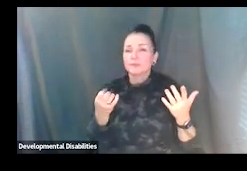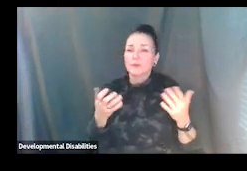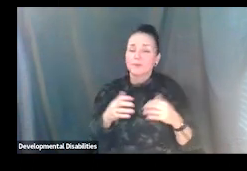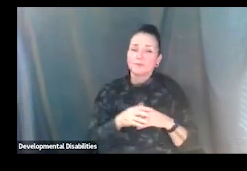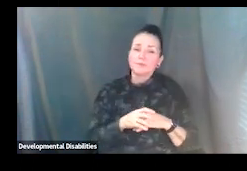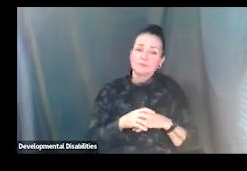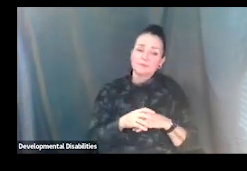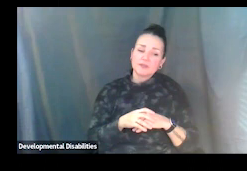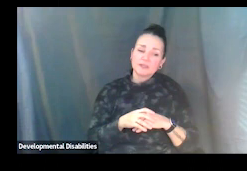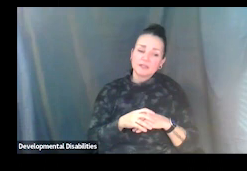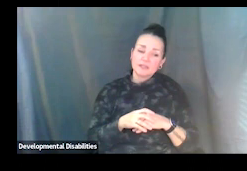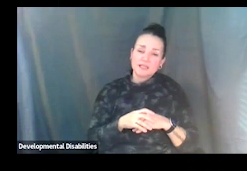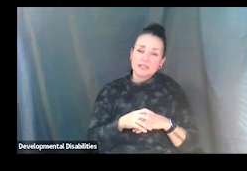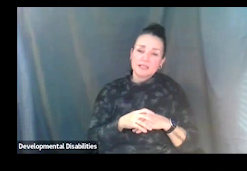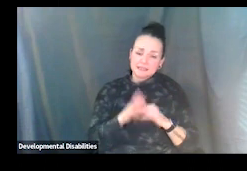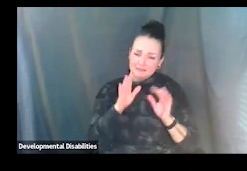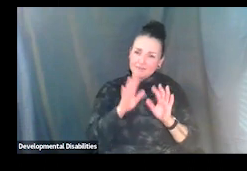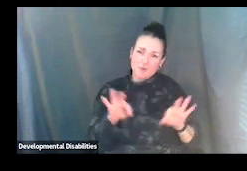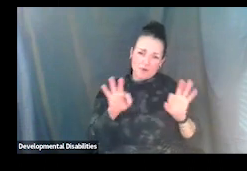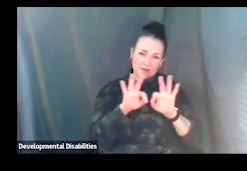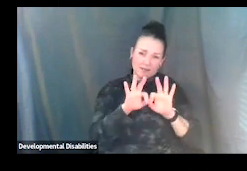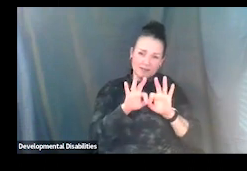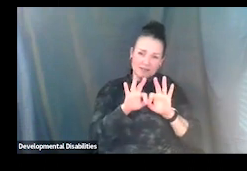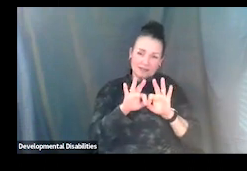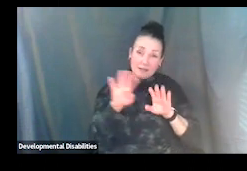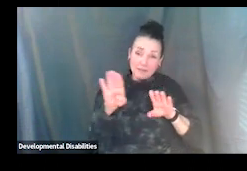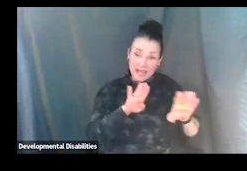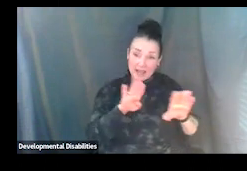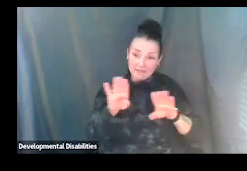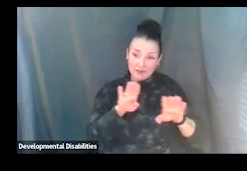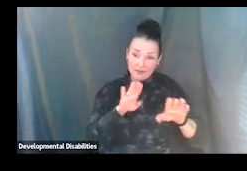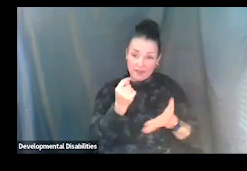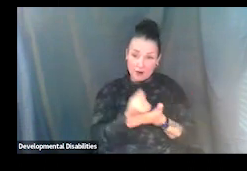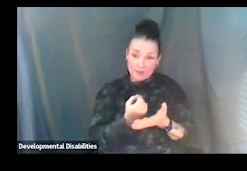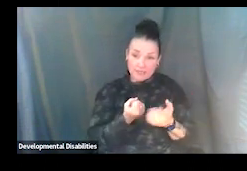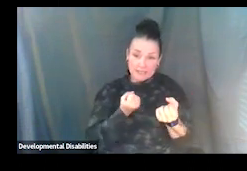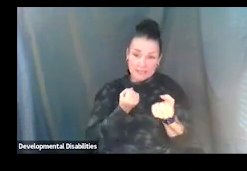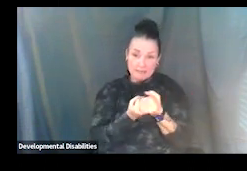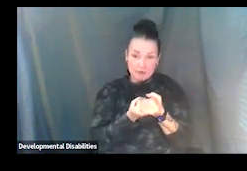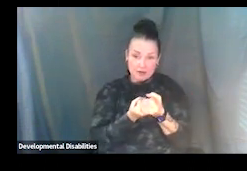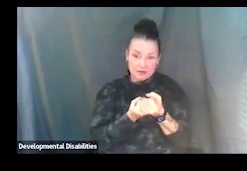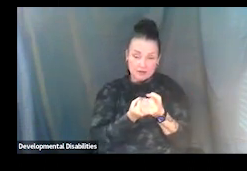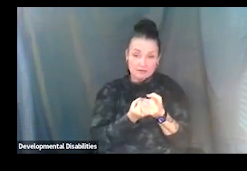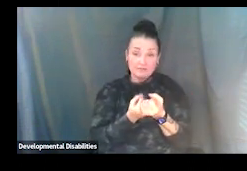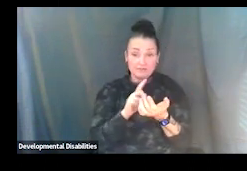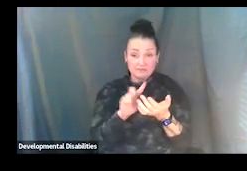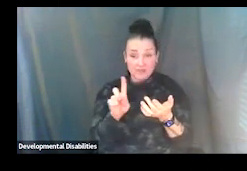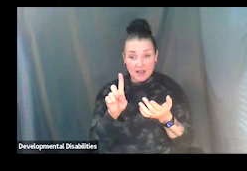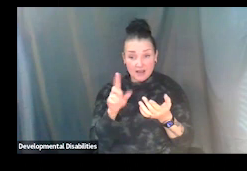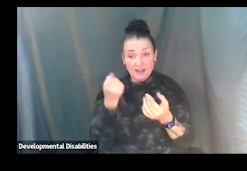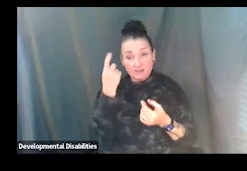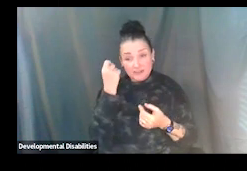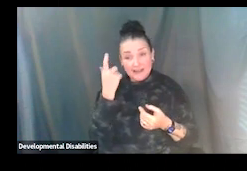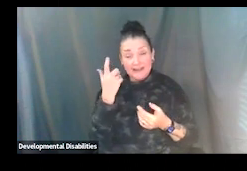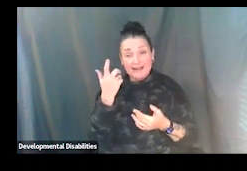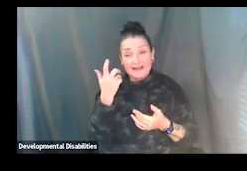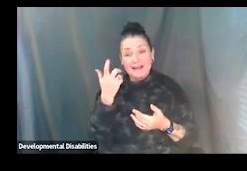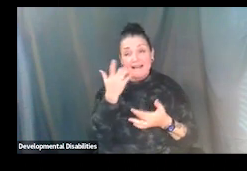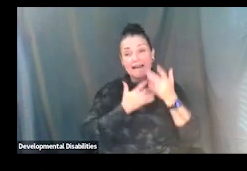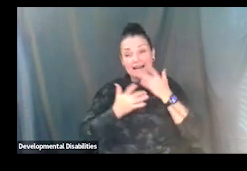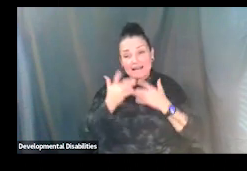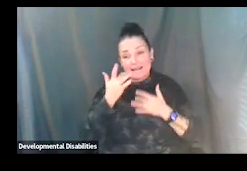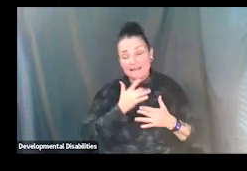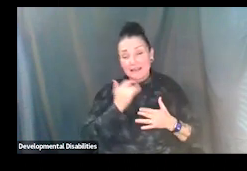not having the behavior help available has really turned a lot of things on edge, in the sense that it's hard to do if you don't